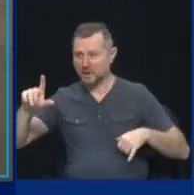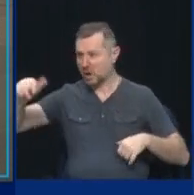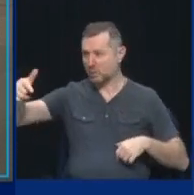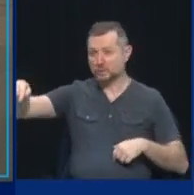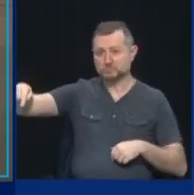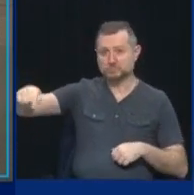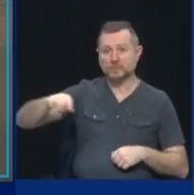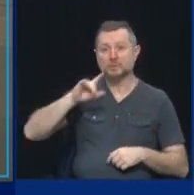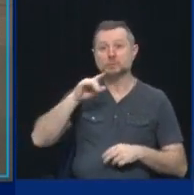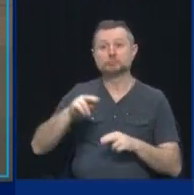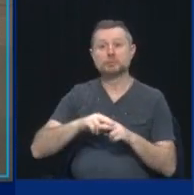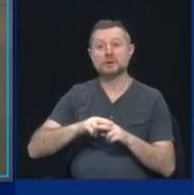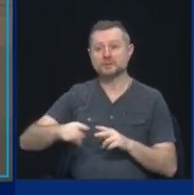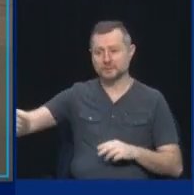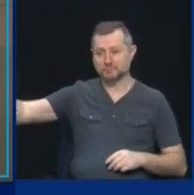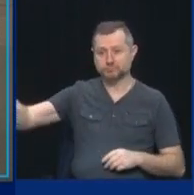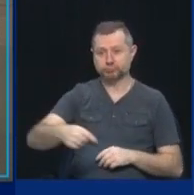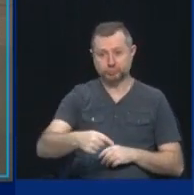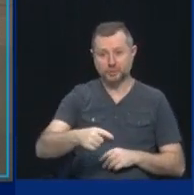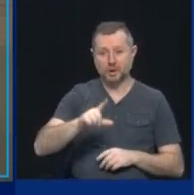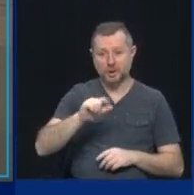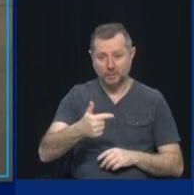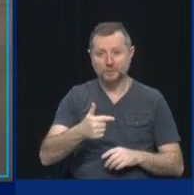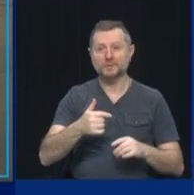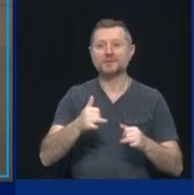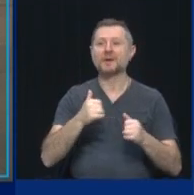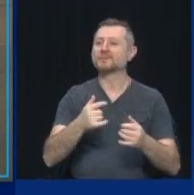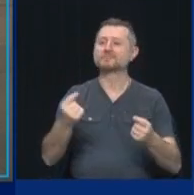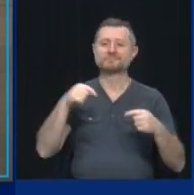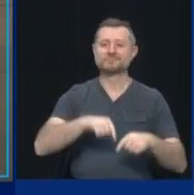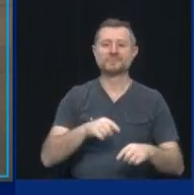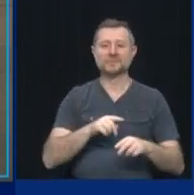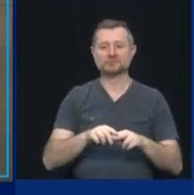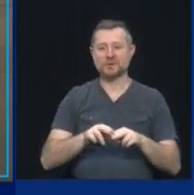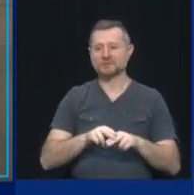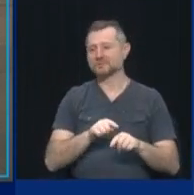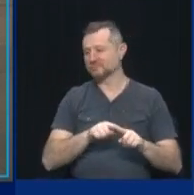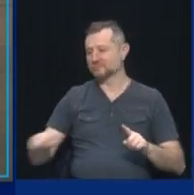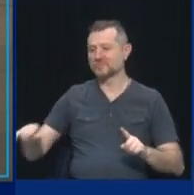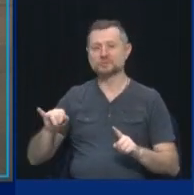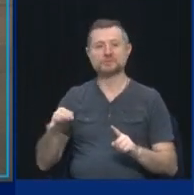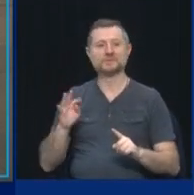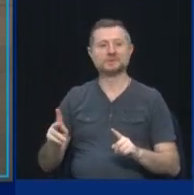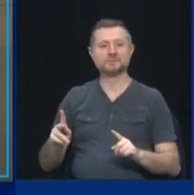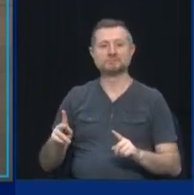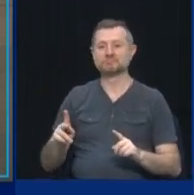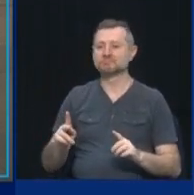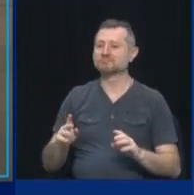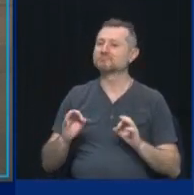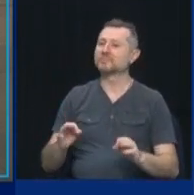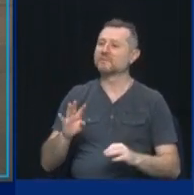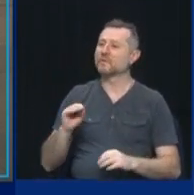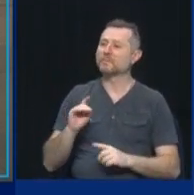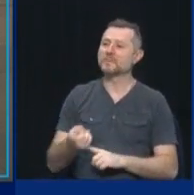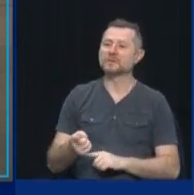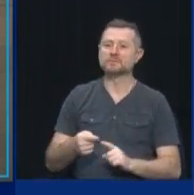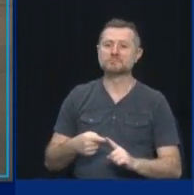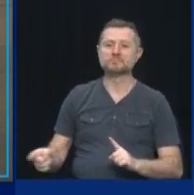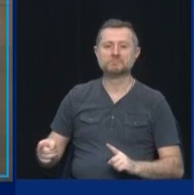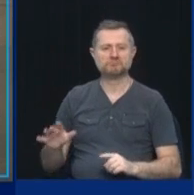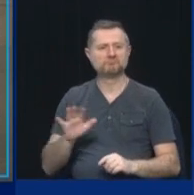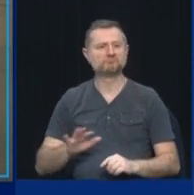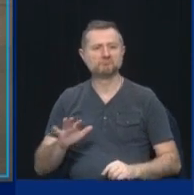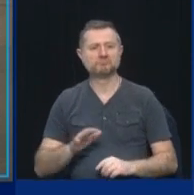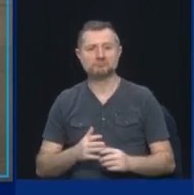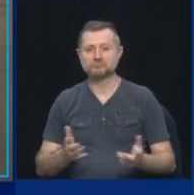get to LaGuardia. Now you have a train to get to JFK in 40 minutes. And what